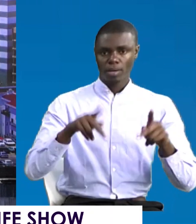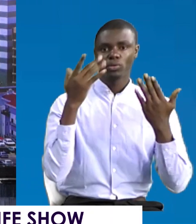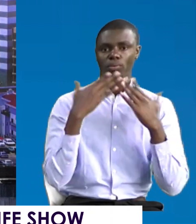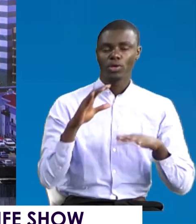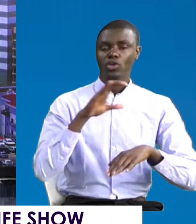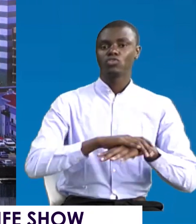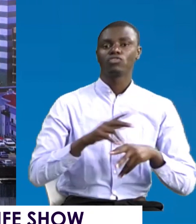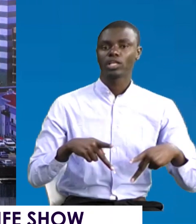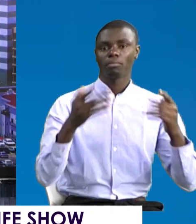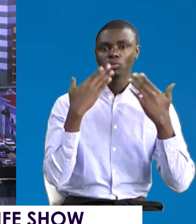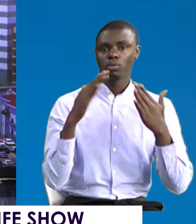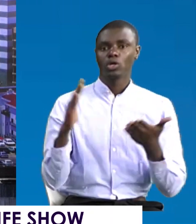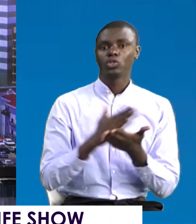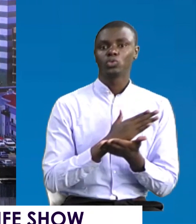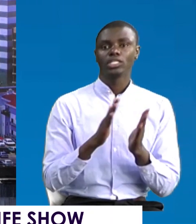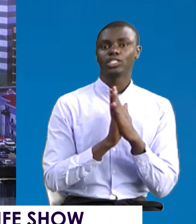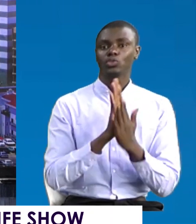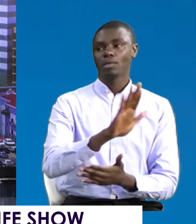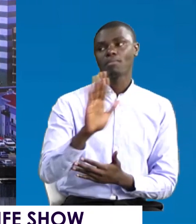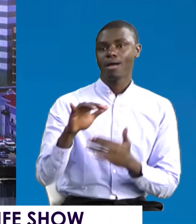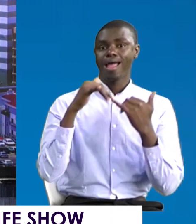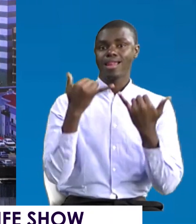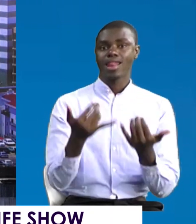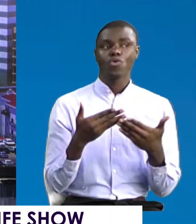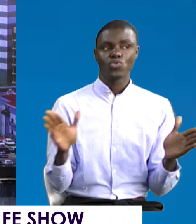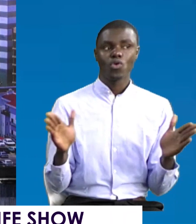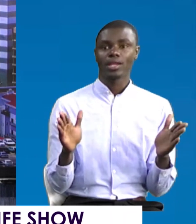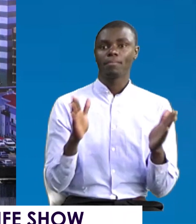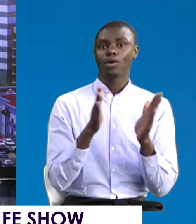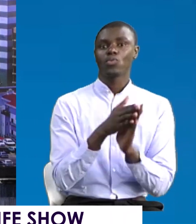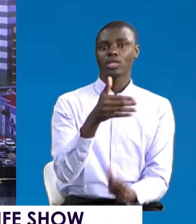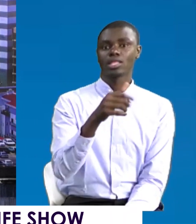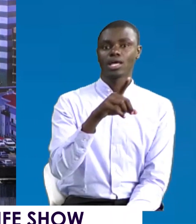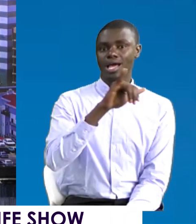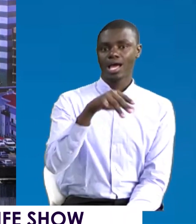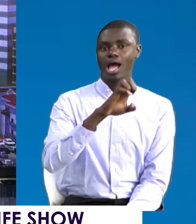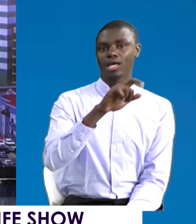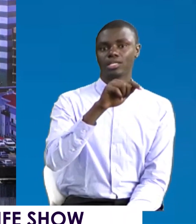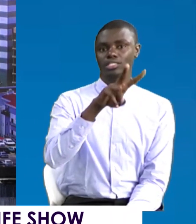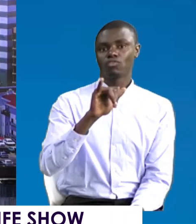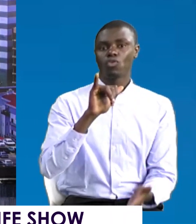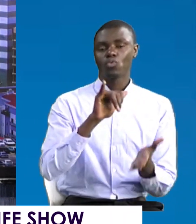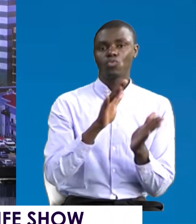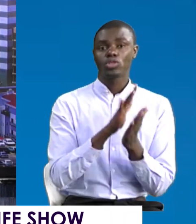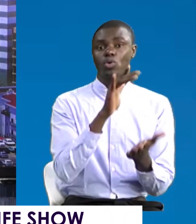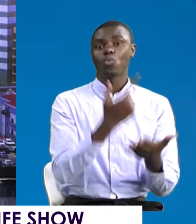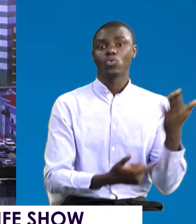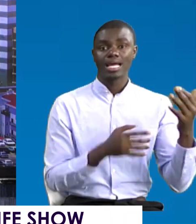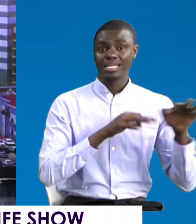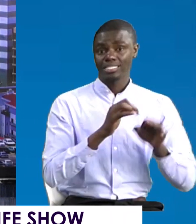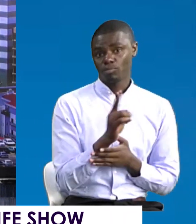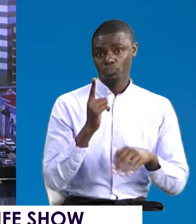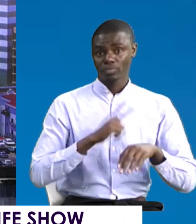you've gained that permission to share your story, now you open up with the adjectives of what describes you. After you've